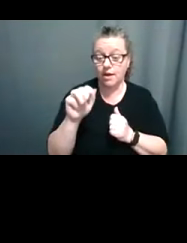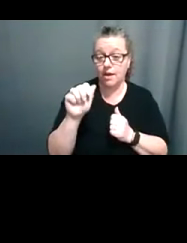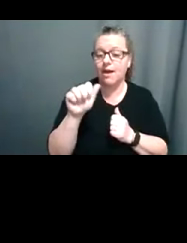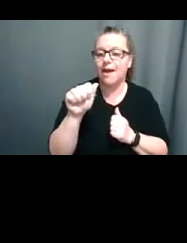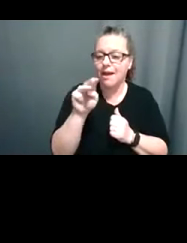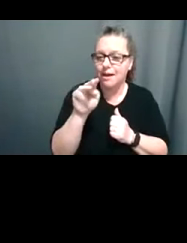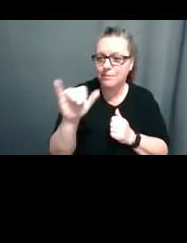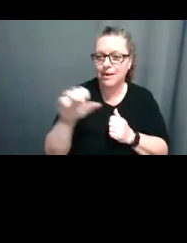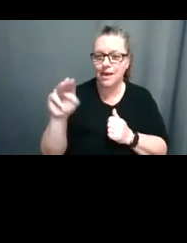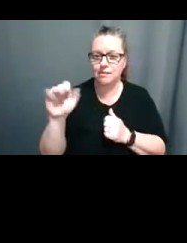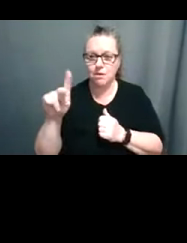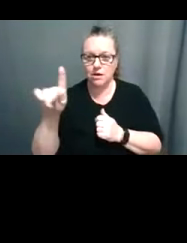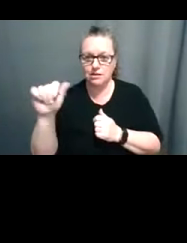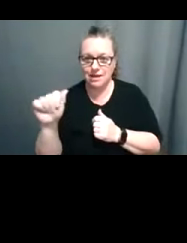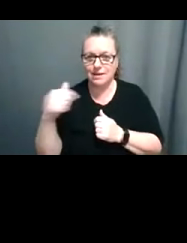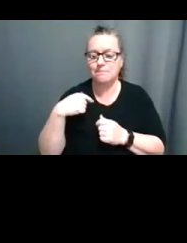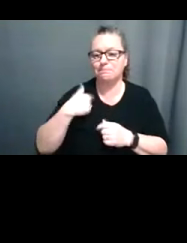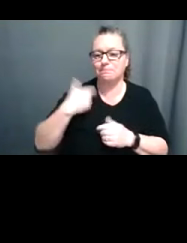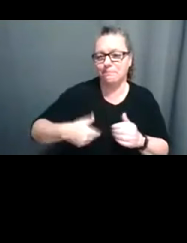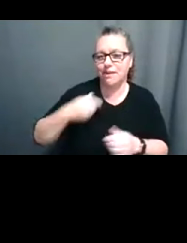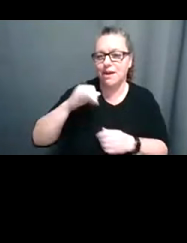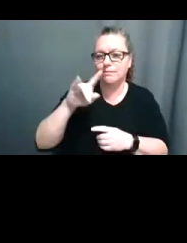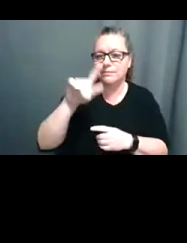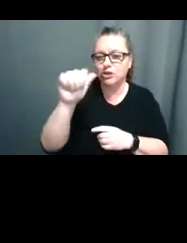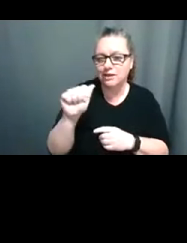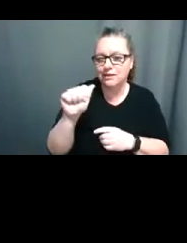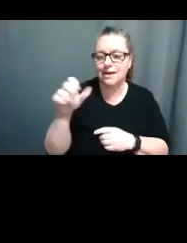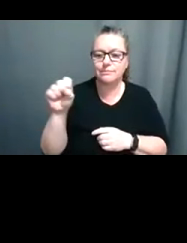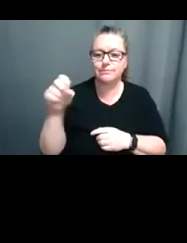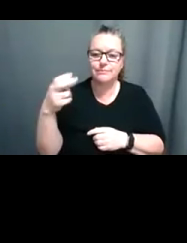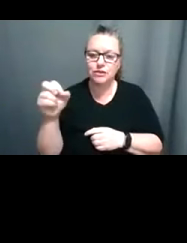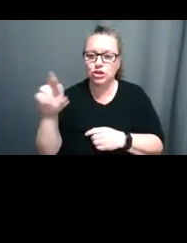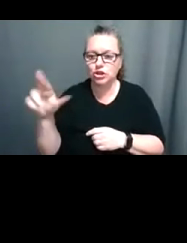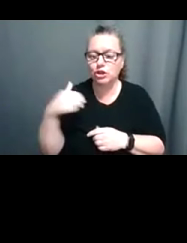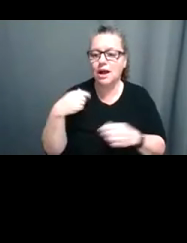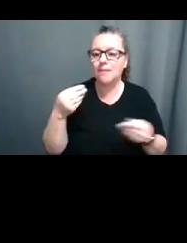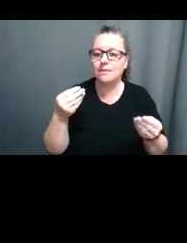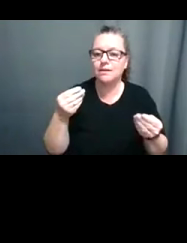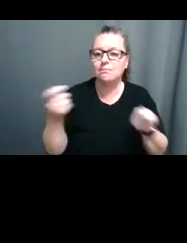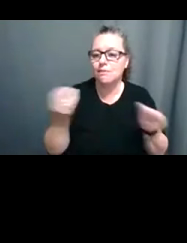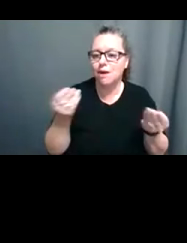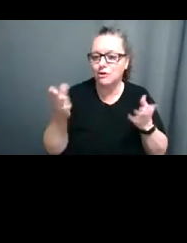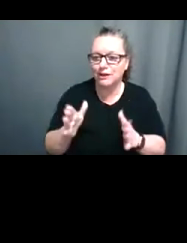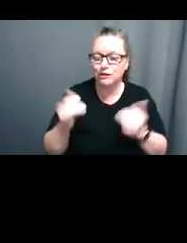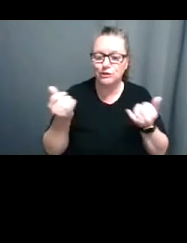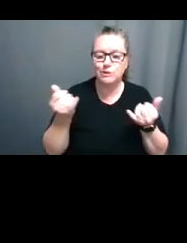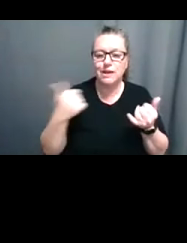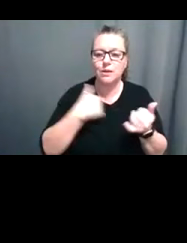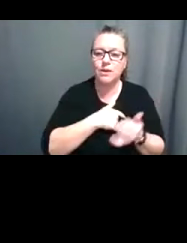Johnston. I'm Jessica Dang with Results Washington. My pronouns are she, her, and I will be your moderator today. Today, we have